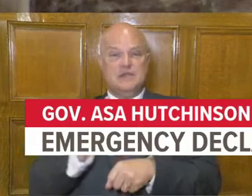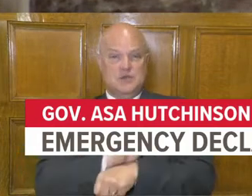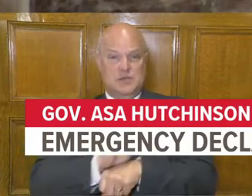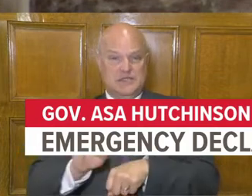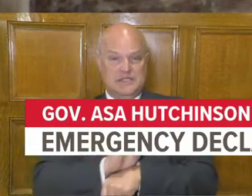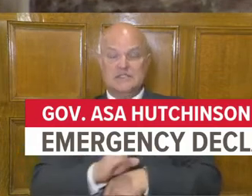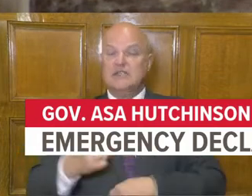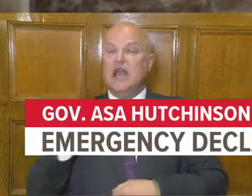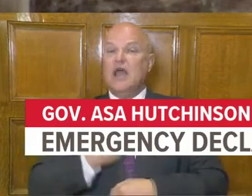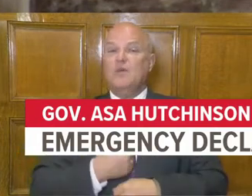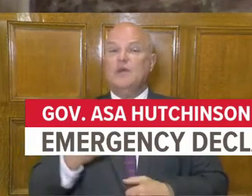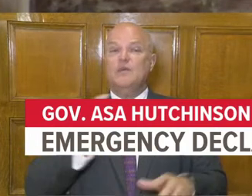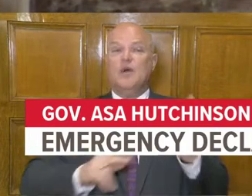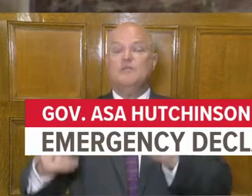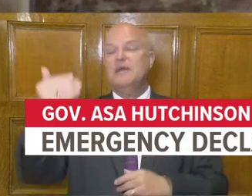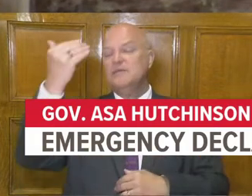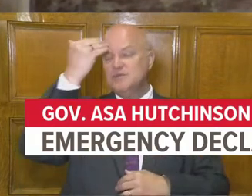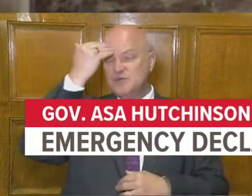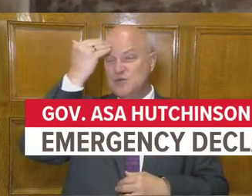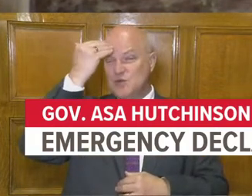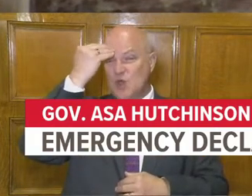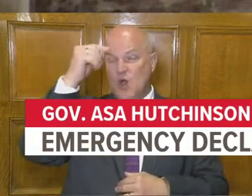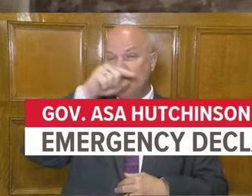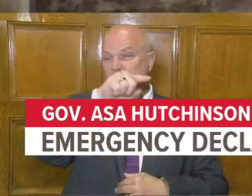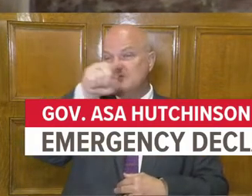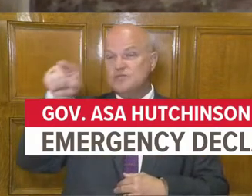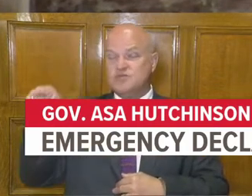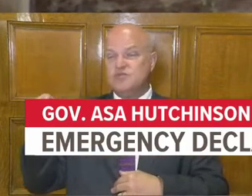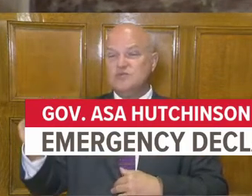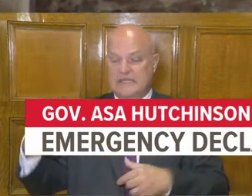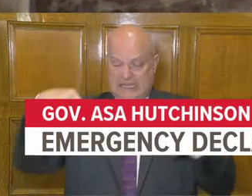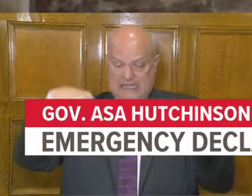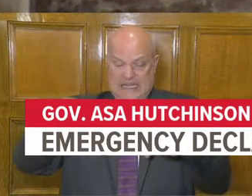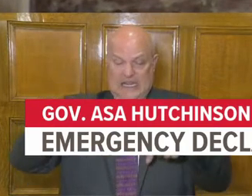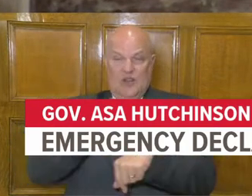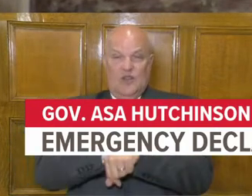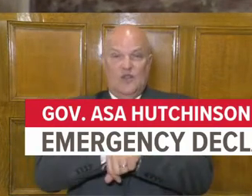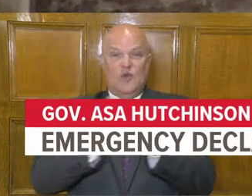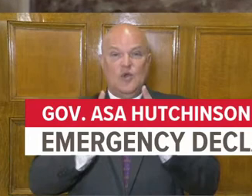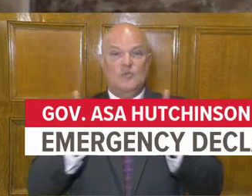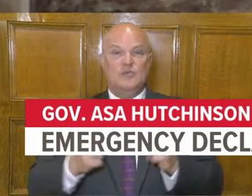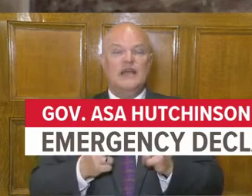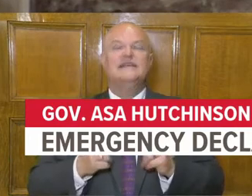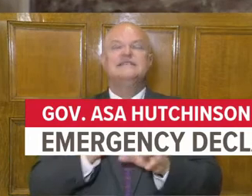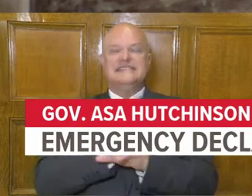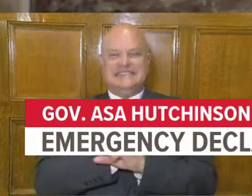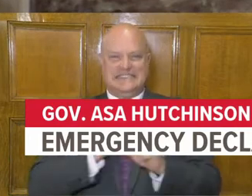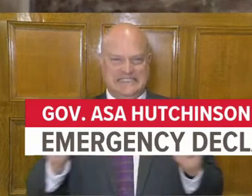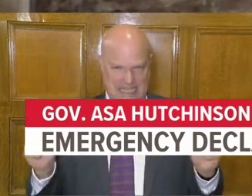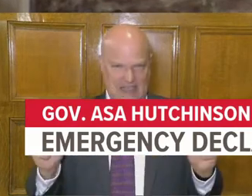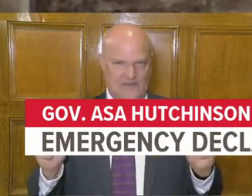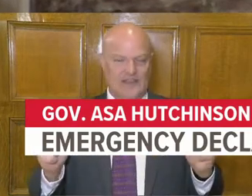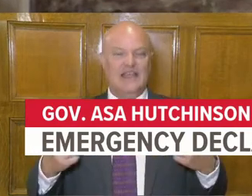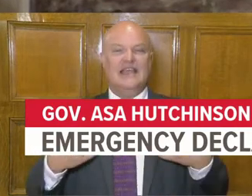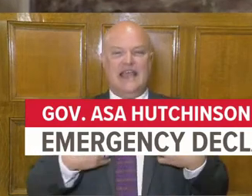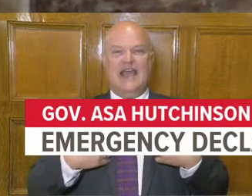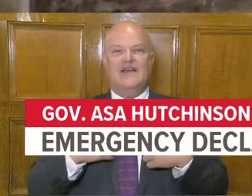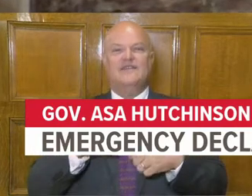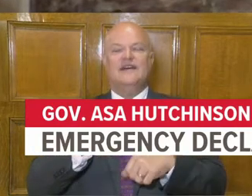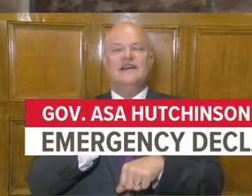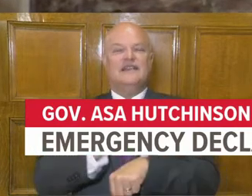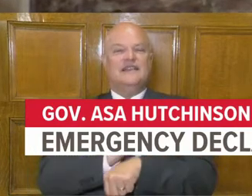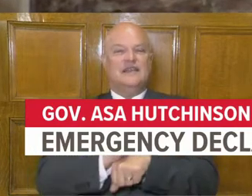And we want the public to know that the workplace, we're doing everything we can to make it safe and to have the employees that